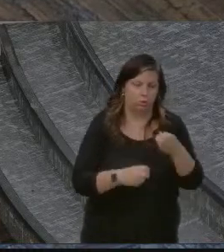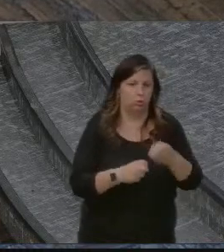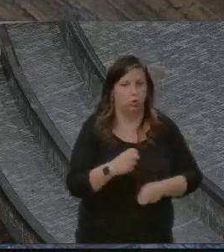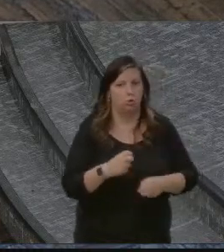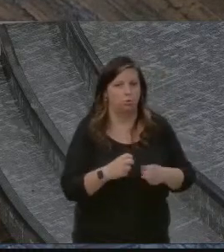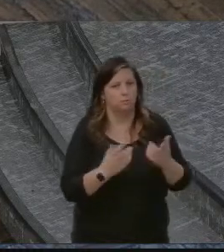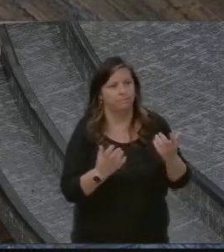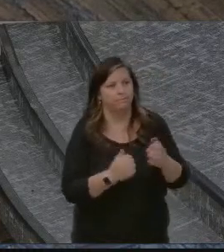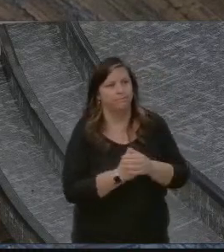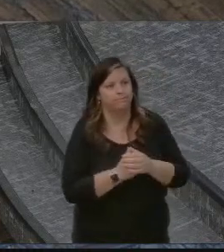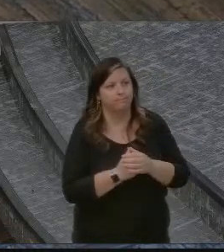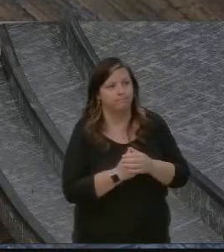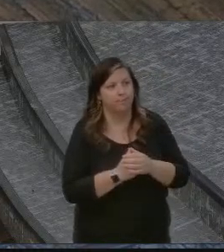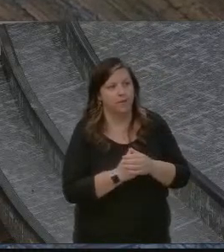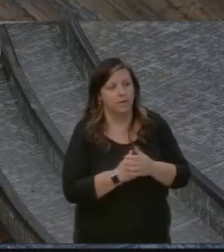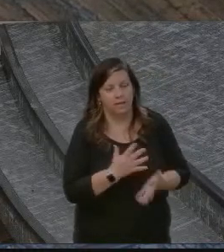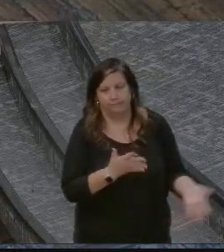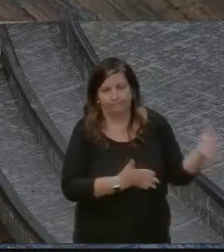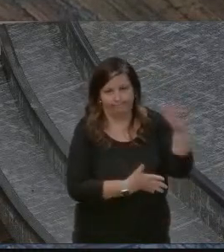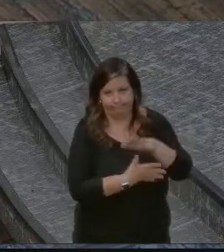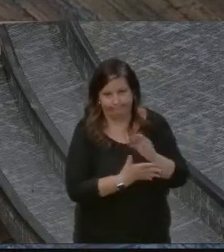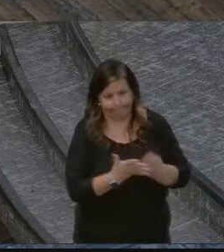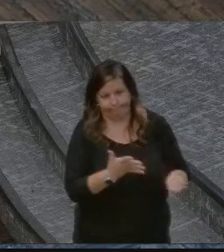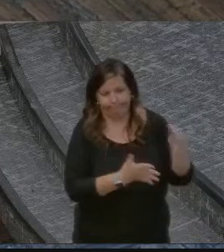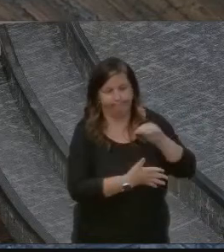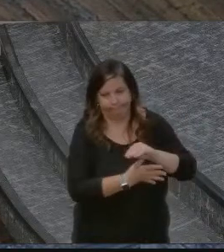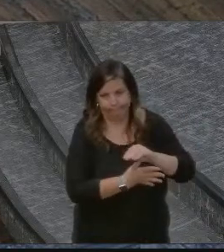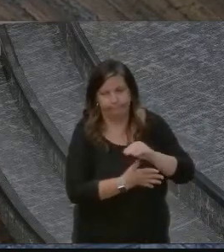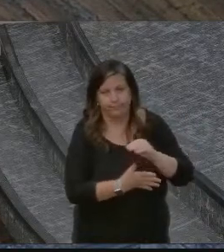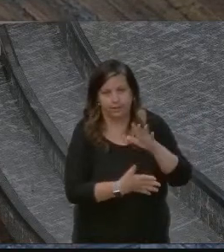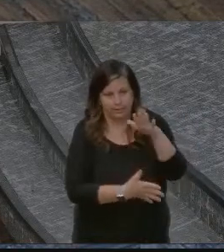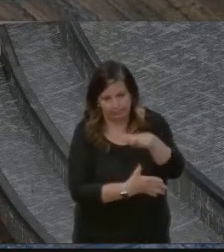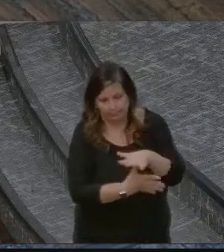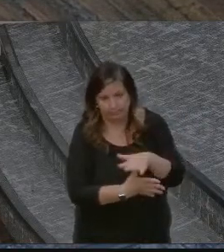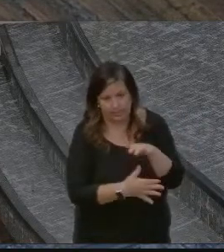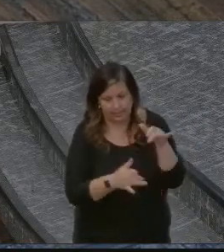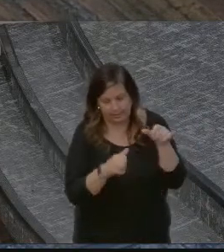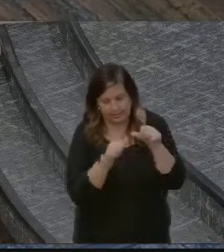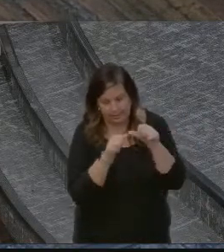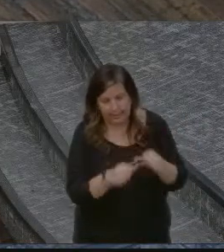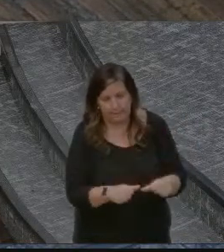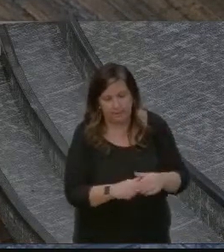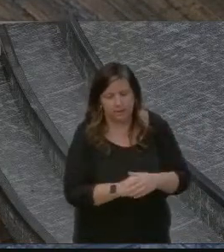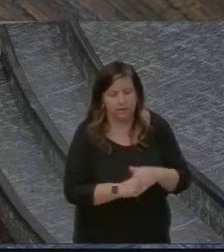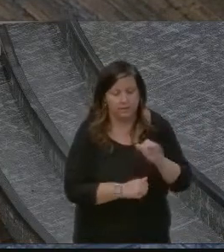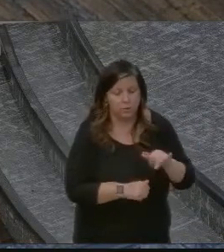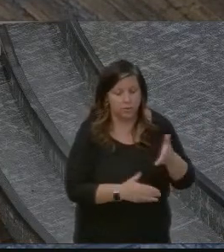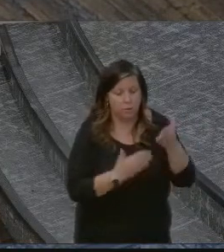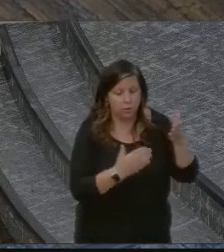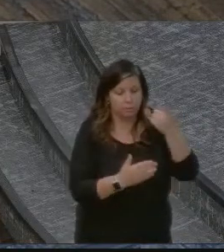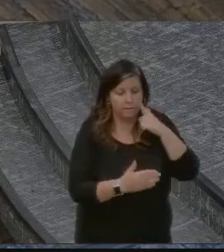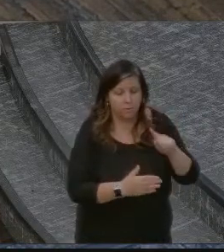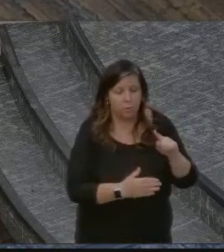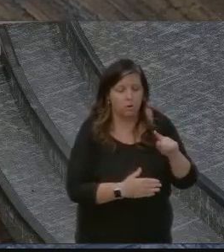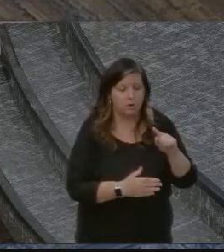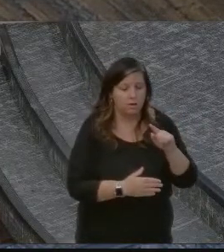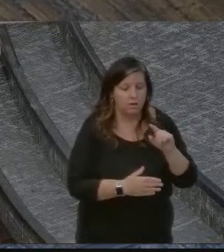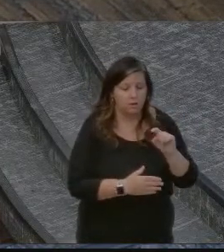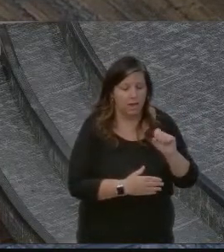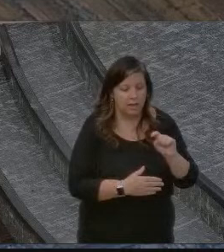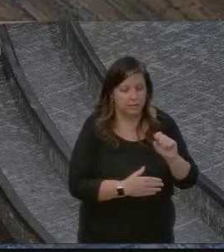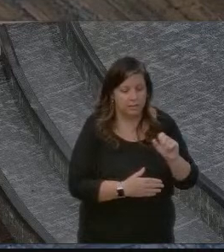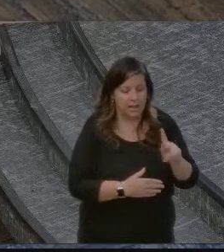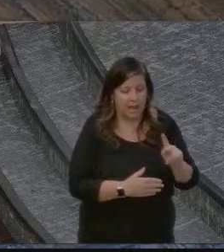to do. The recommendation for the task force came from the partnership because we wanted to have